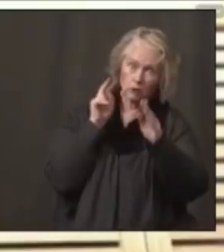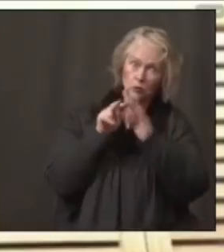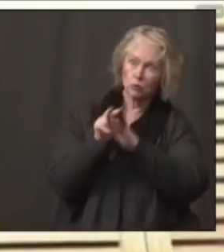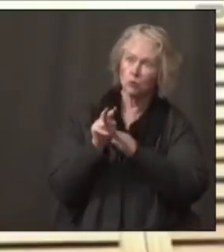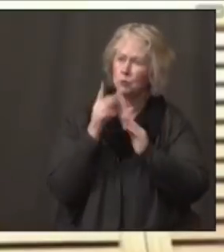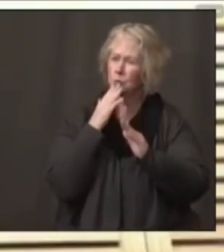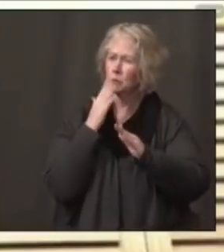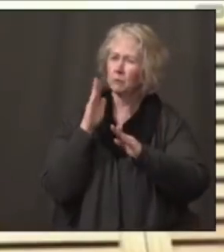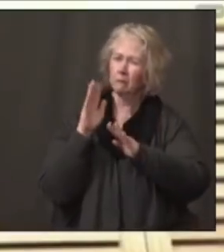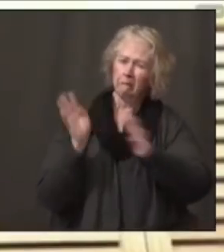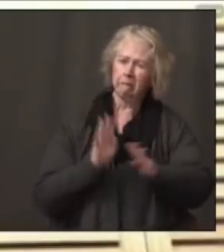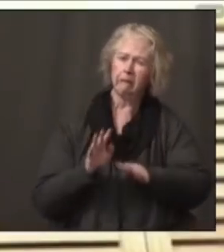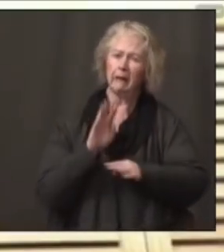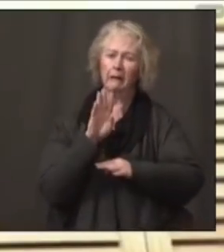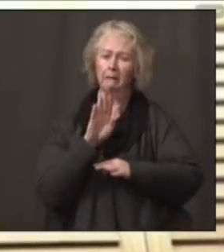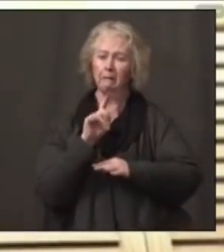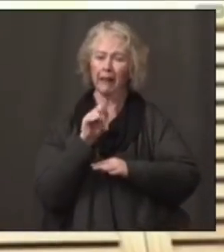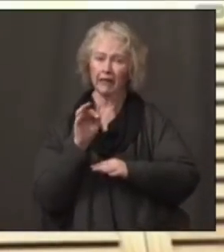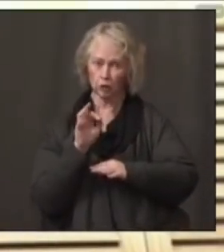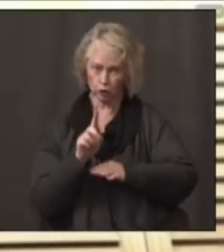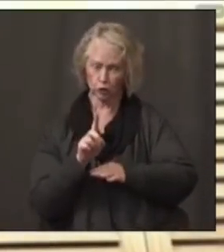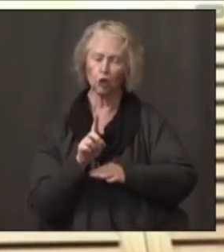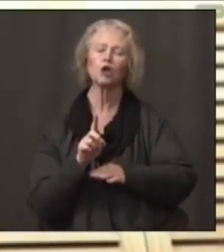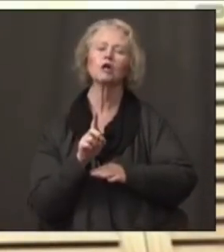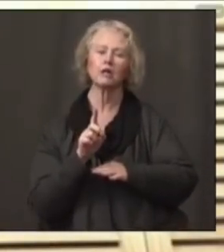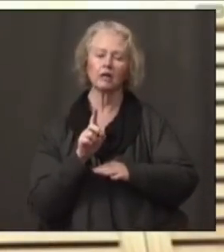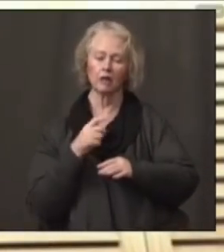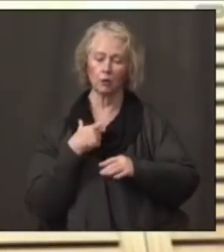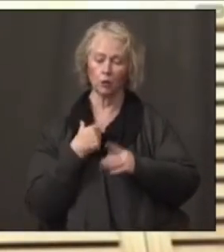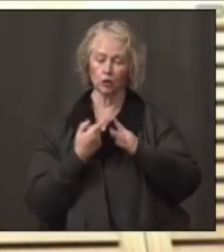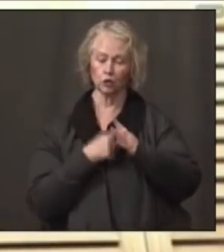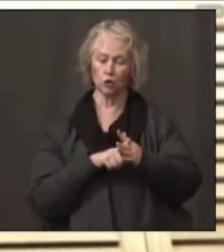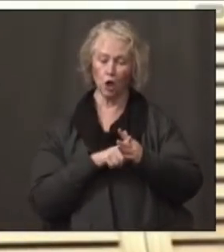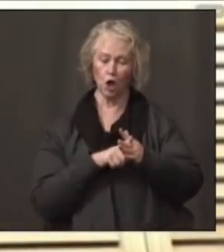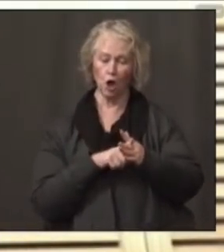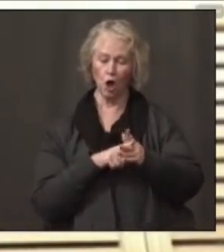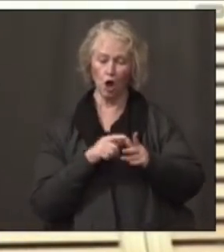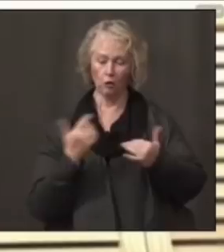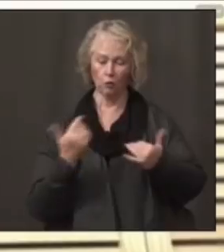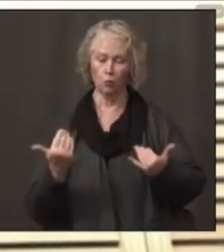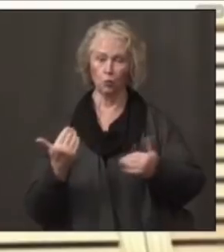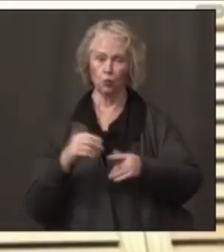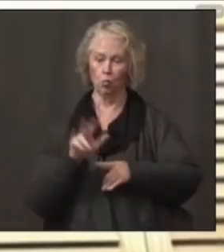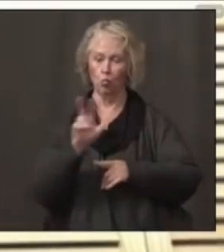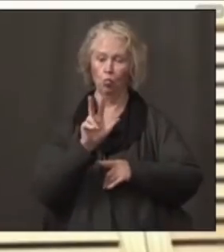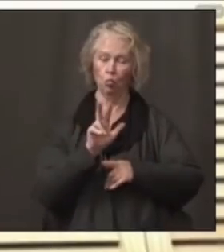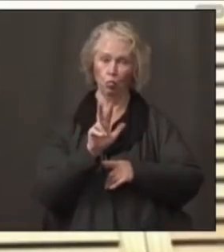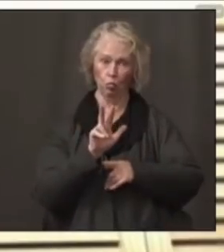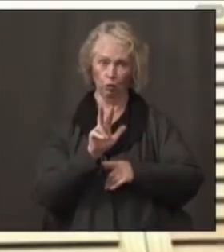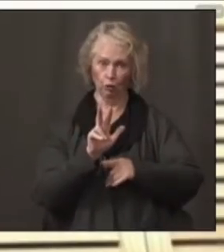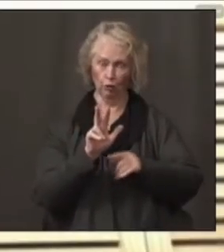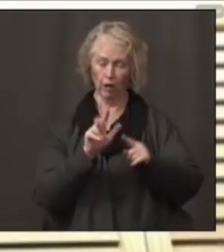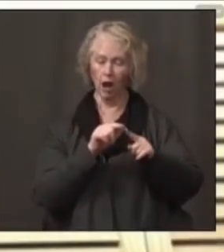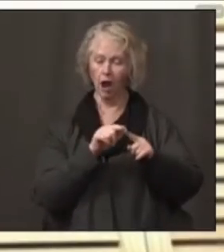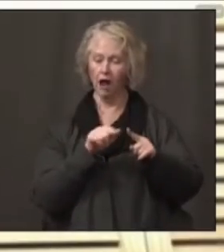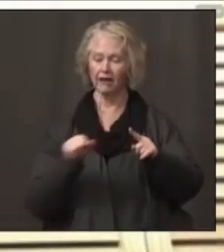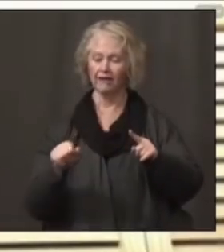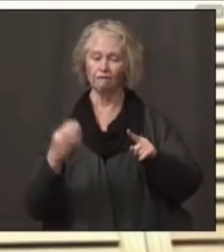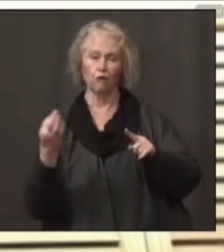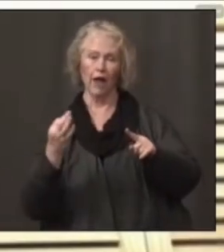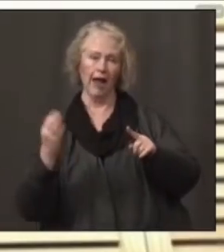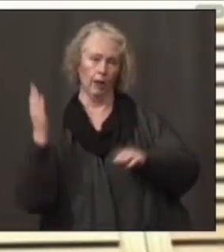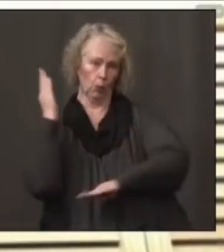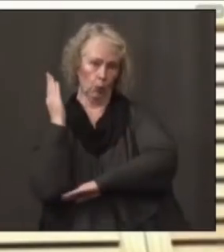blizzard-like conditions, and the protocol is going to be in effect from 3 p.m. on Wednesday, December 16th, until noon on